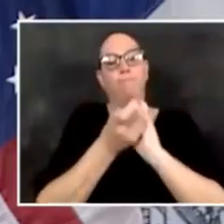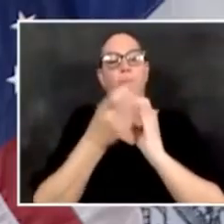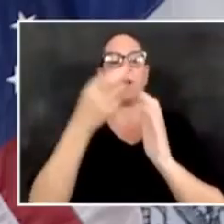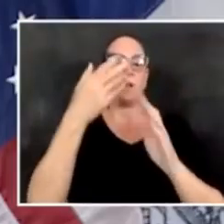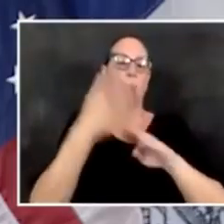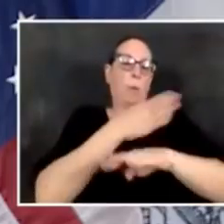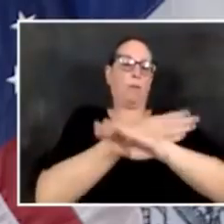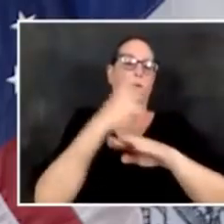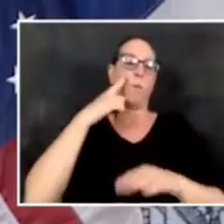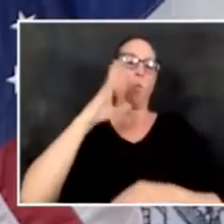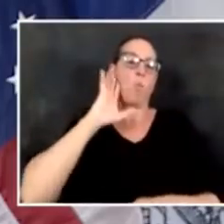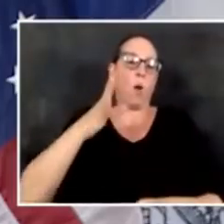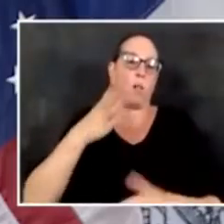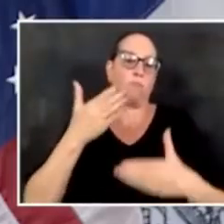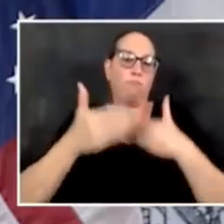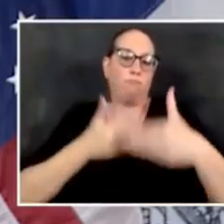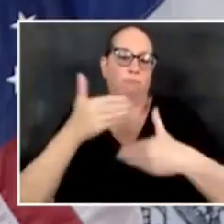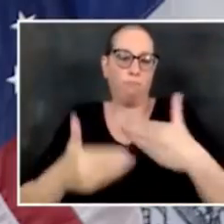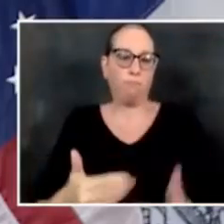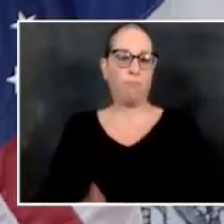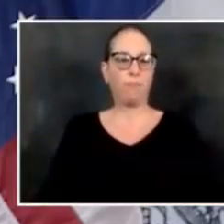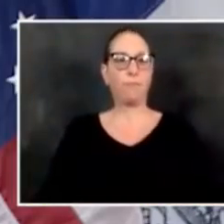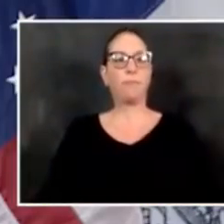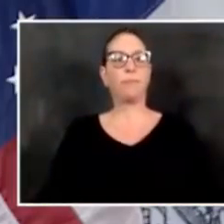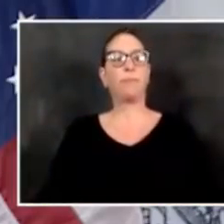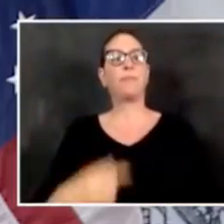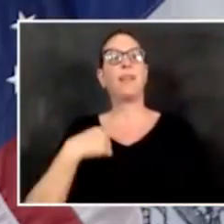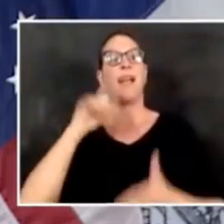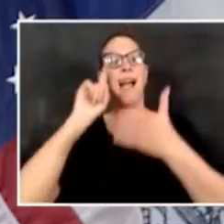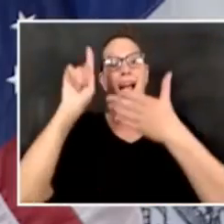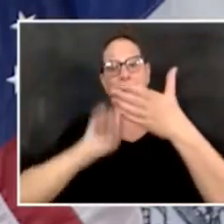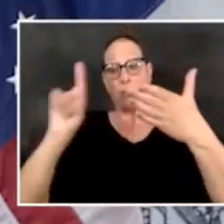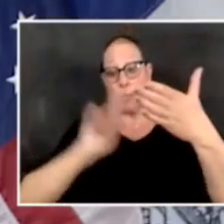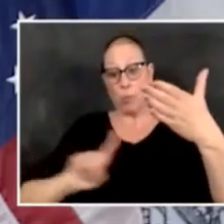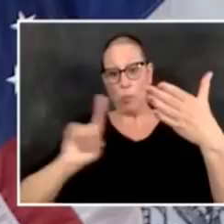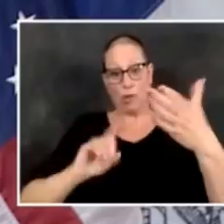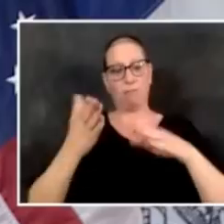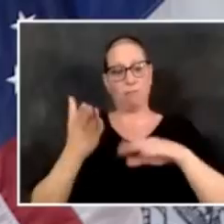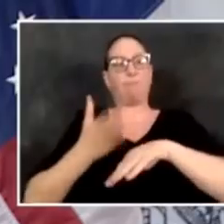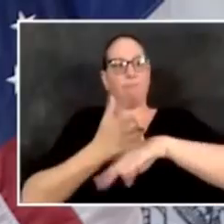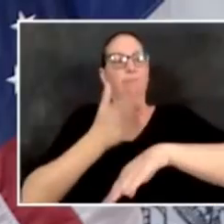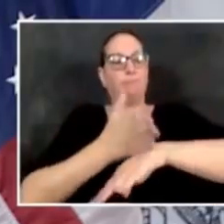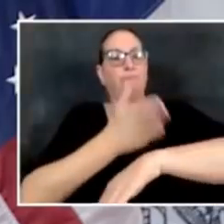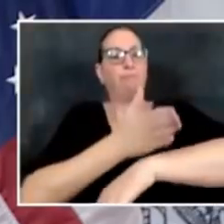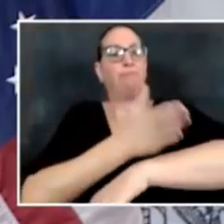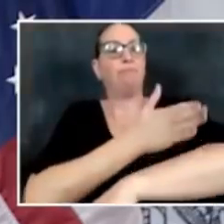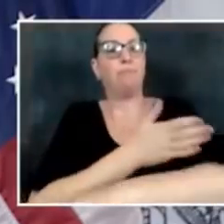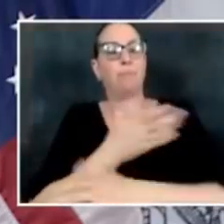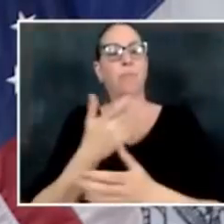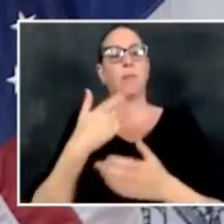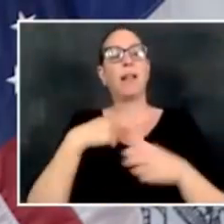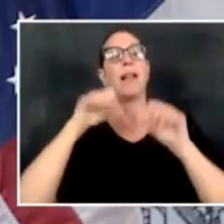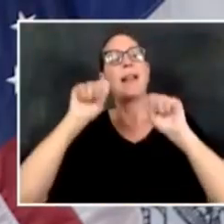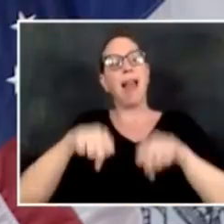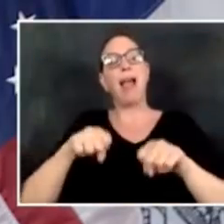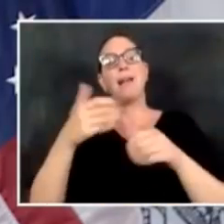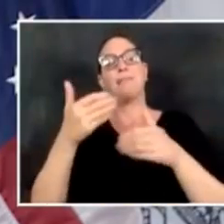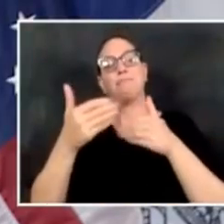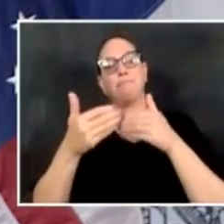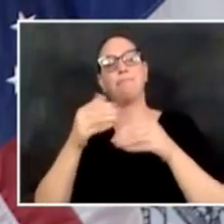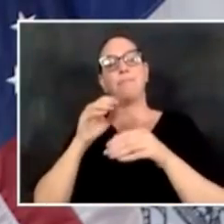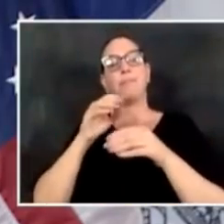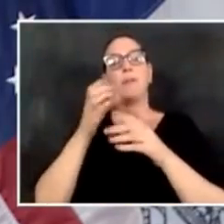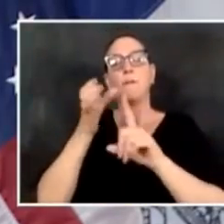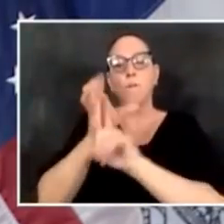is every week we'll get better in terms of the ability to enforce. More and more personnel are coming back from